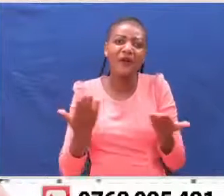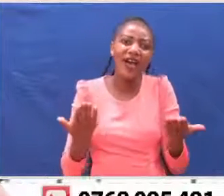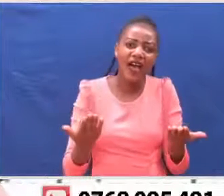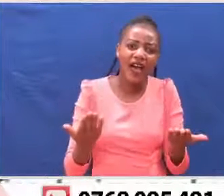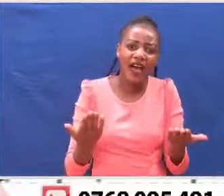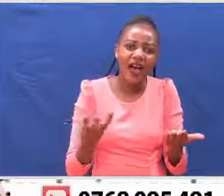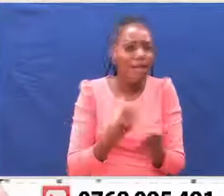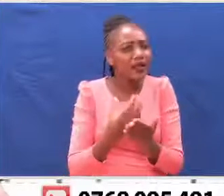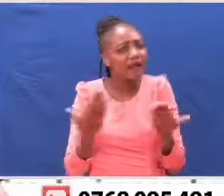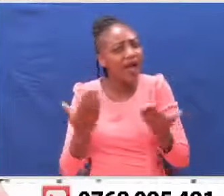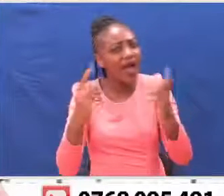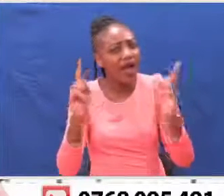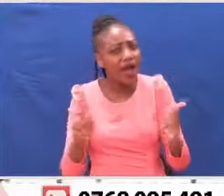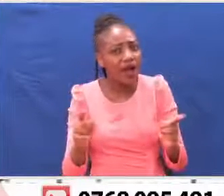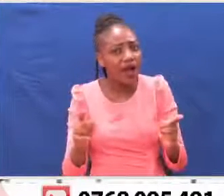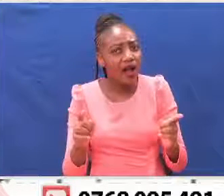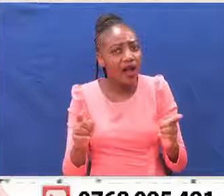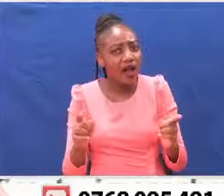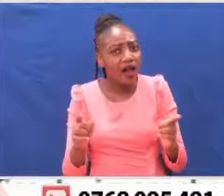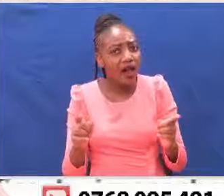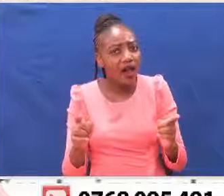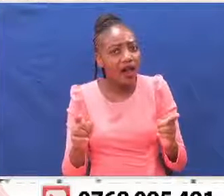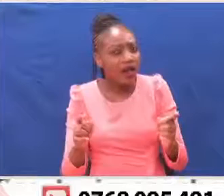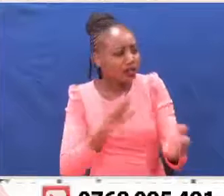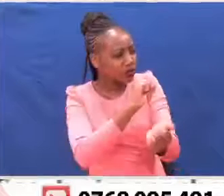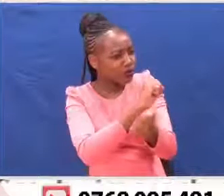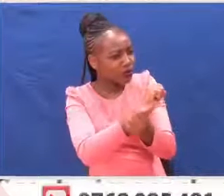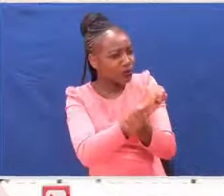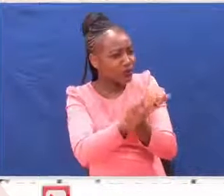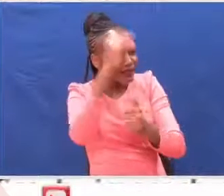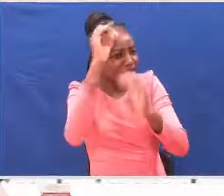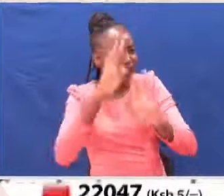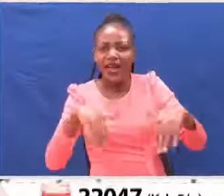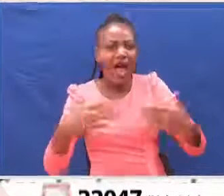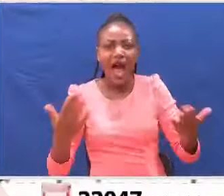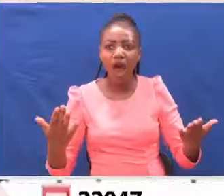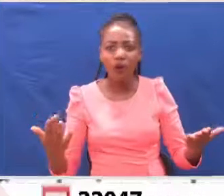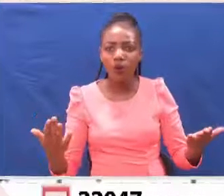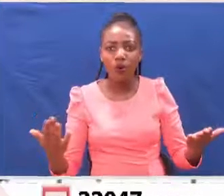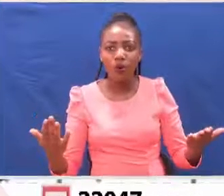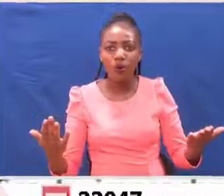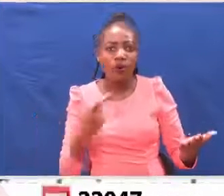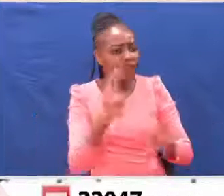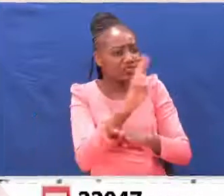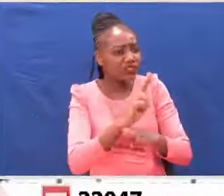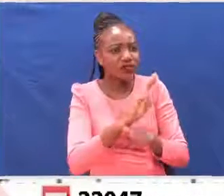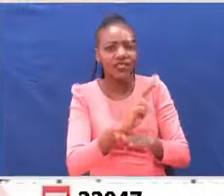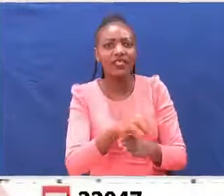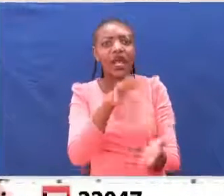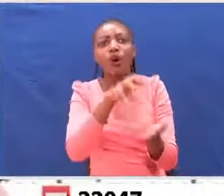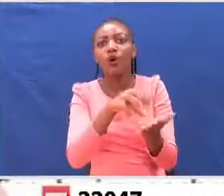before? Could that arise as a defense for the governor? It is actually using a